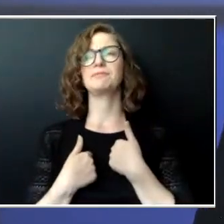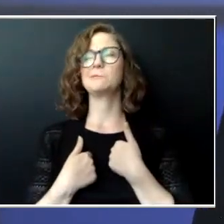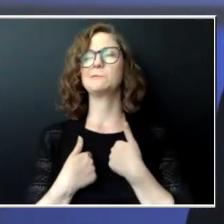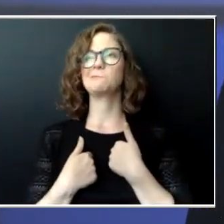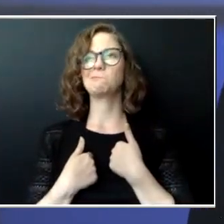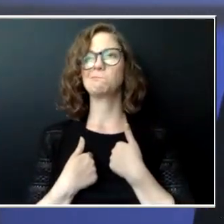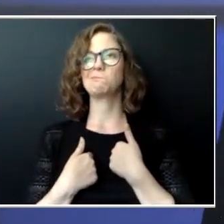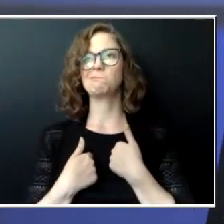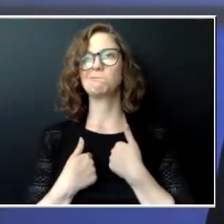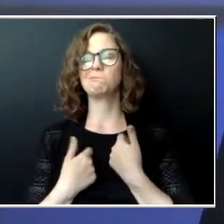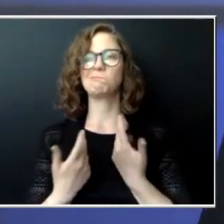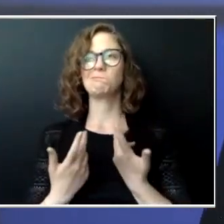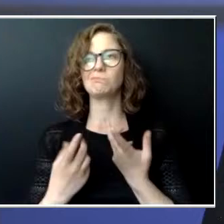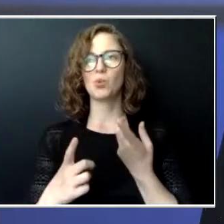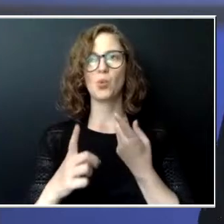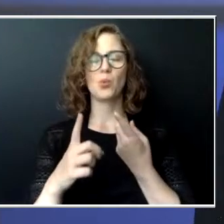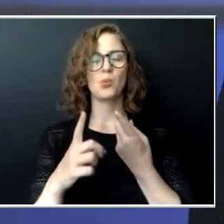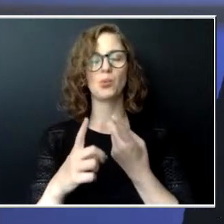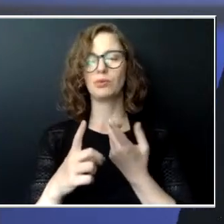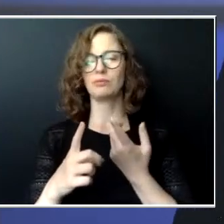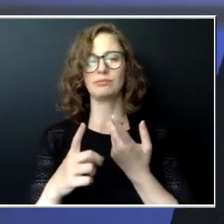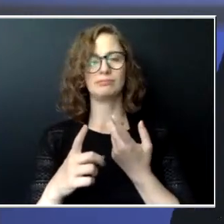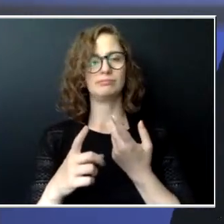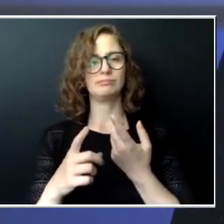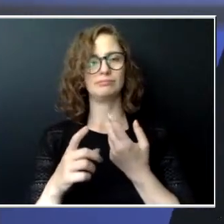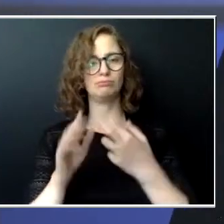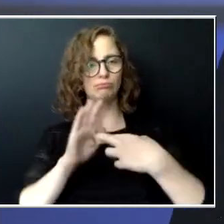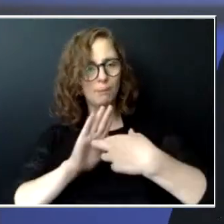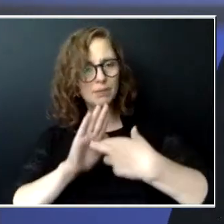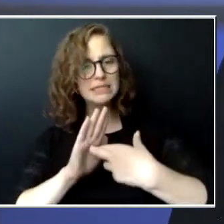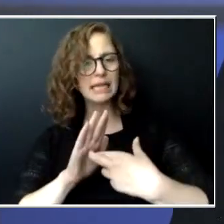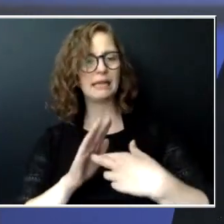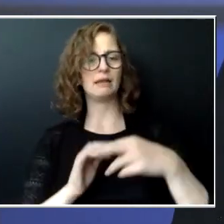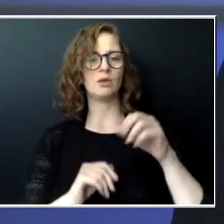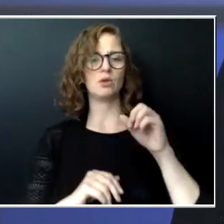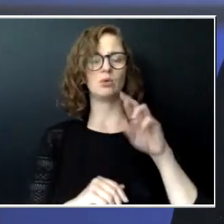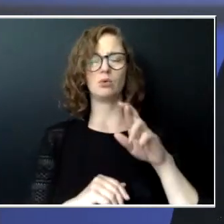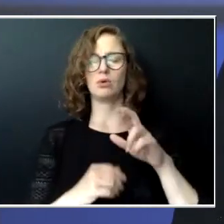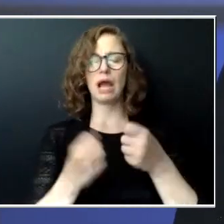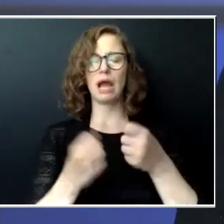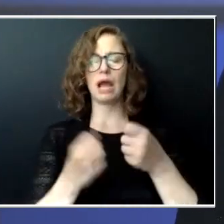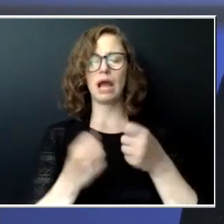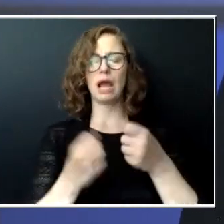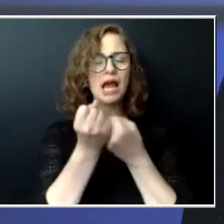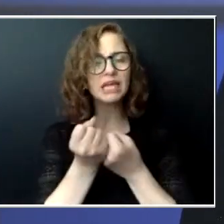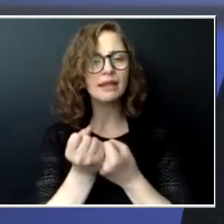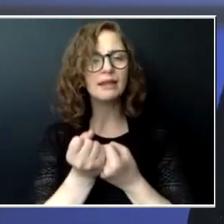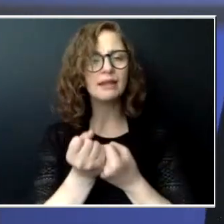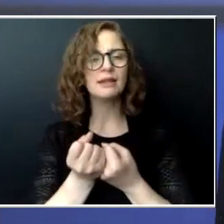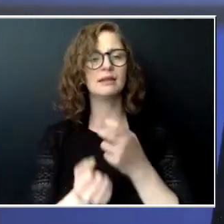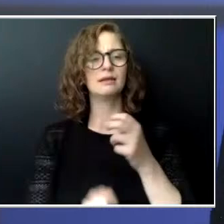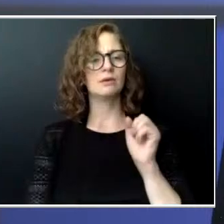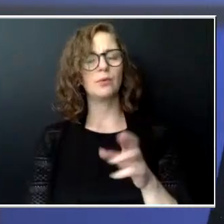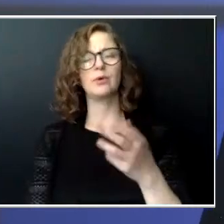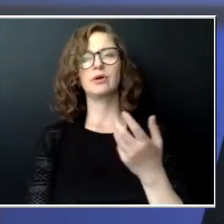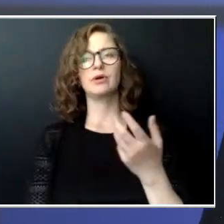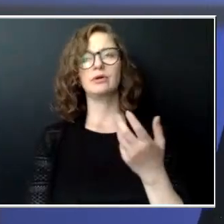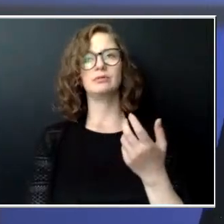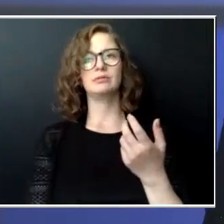representing or advocating or doing something to